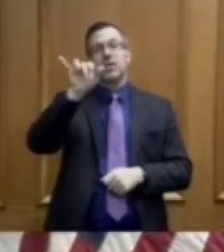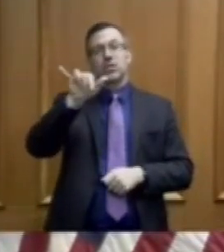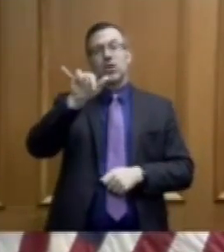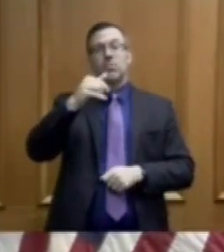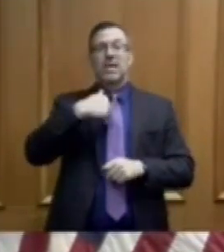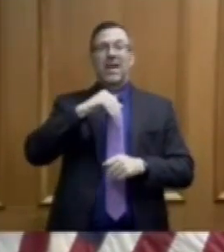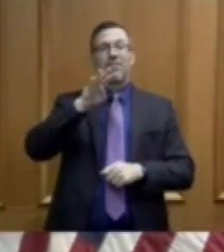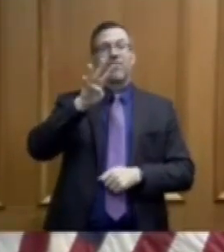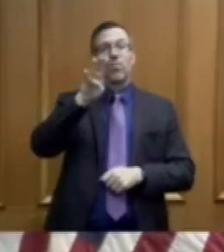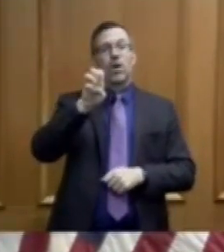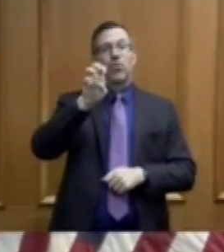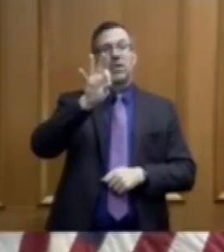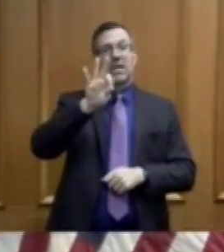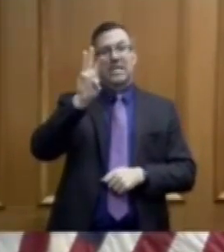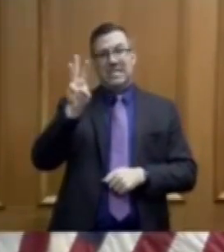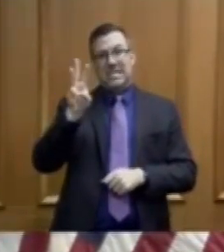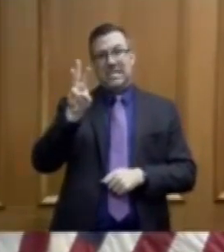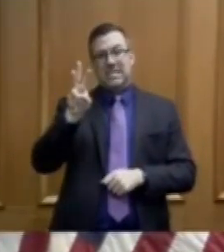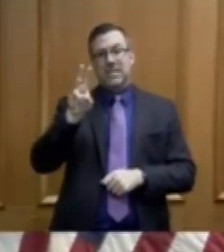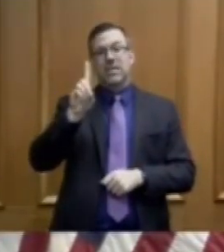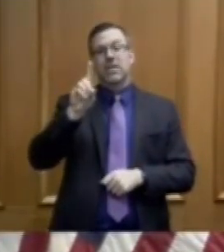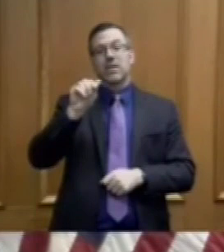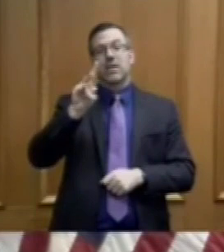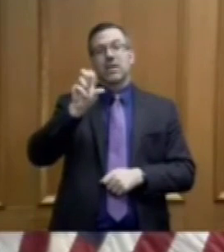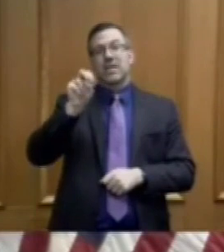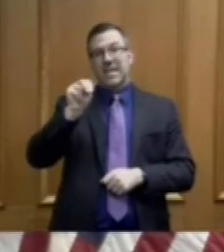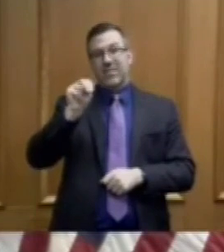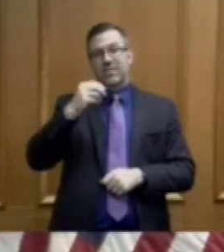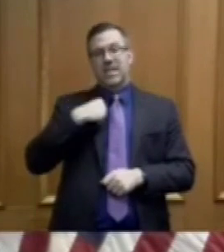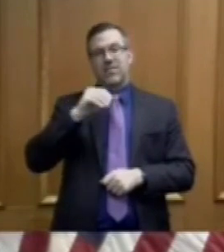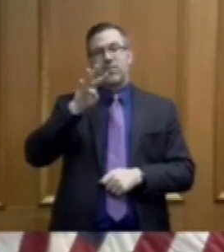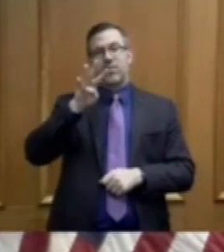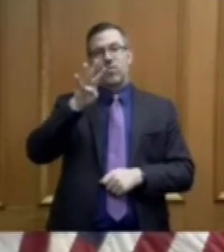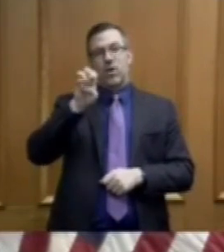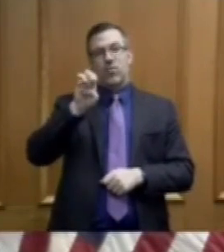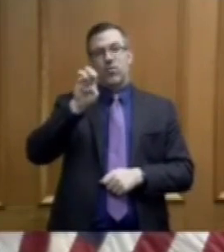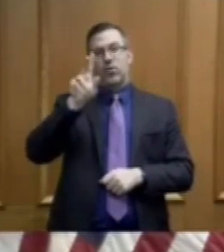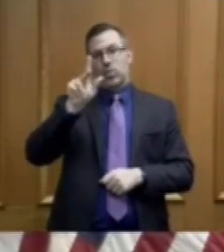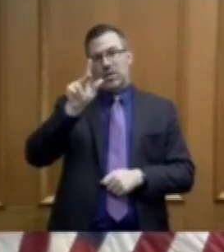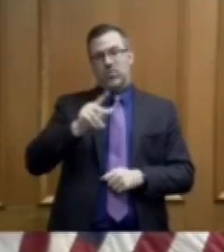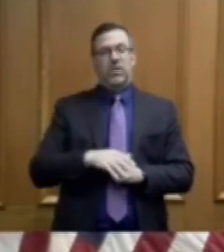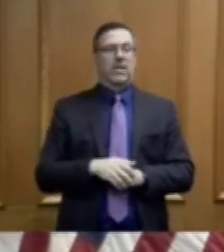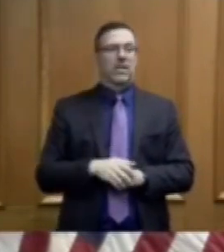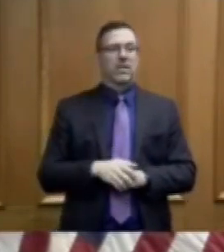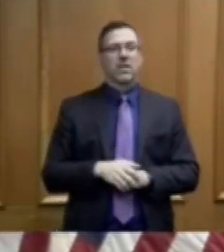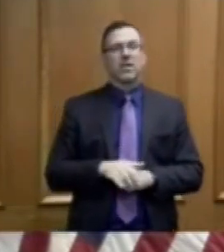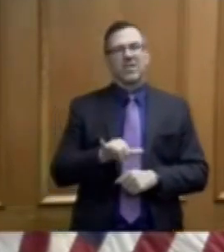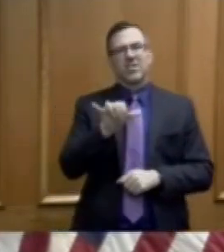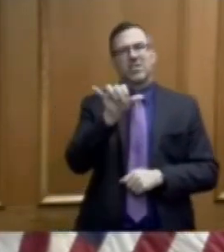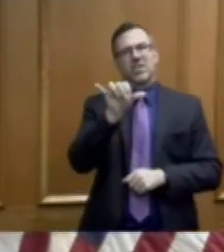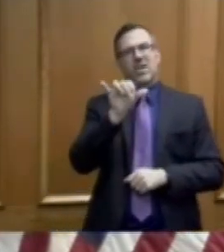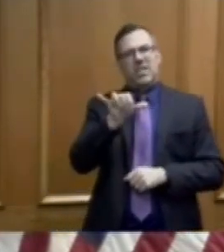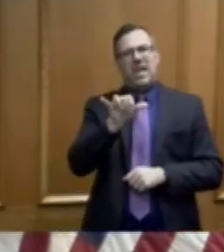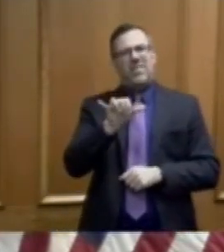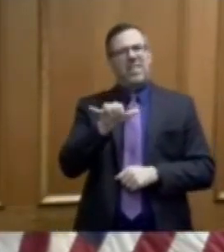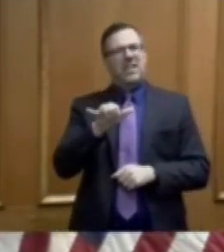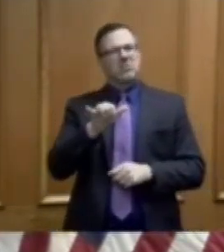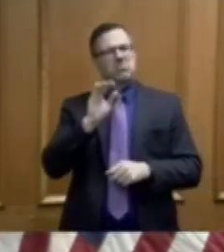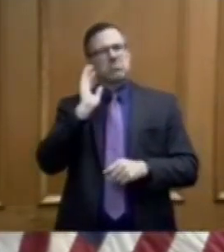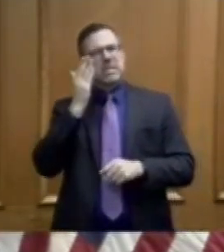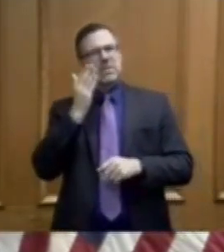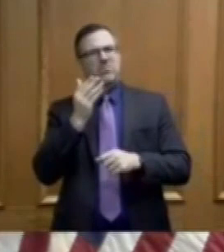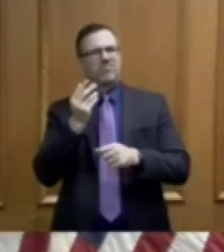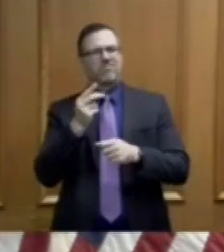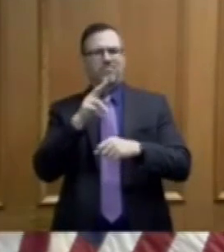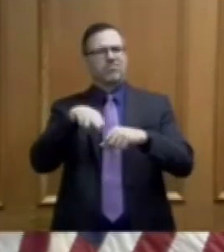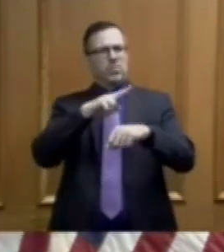496 cases, and Davidson with 423. That's not unexpected because that's where our population is, but those trends